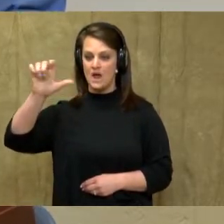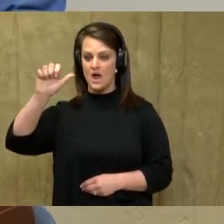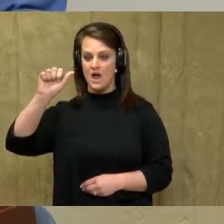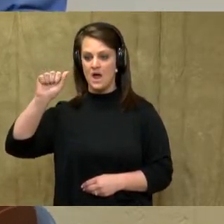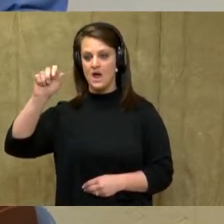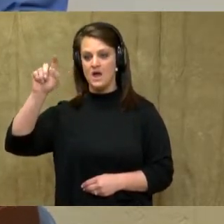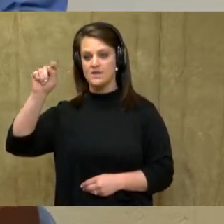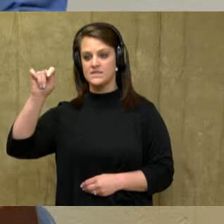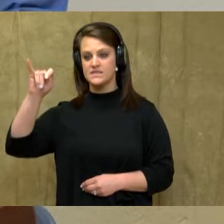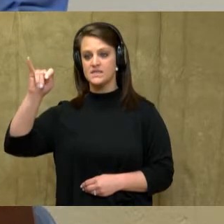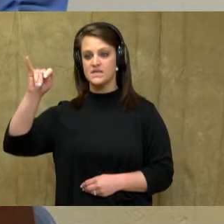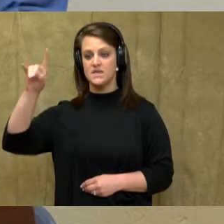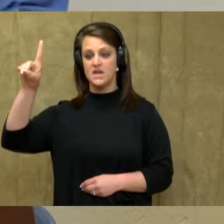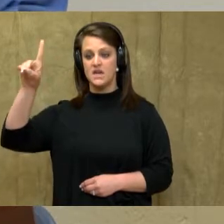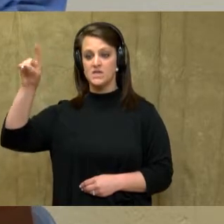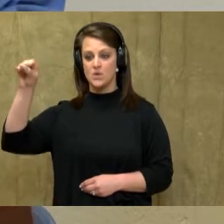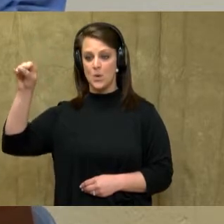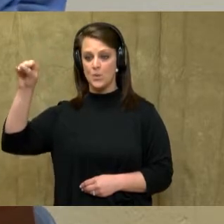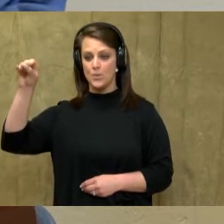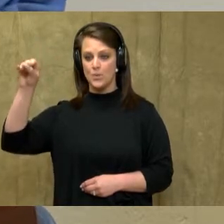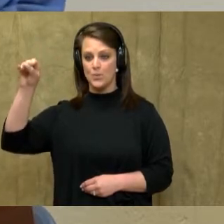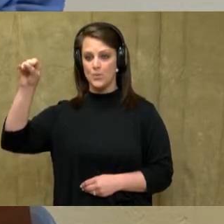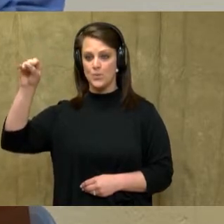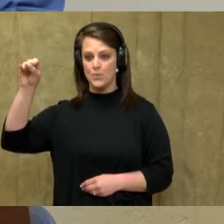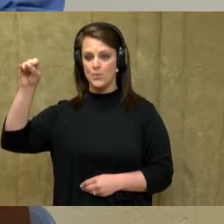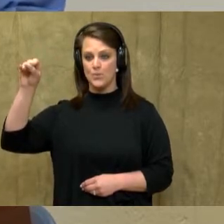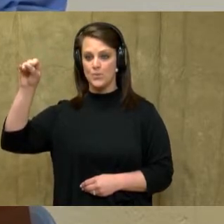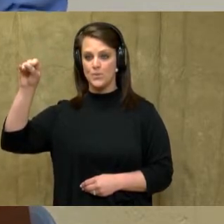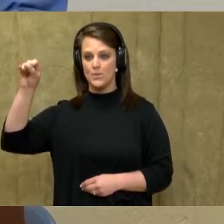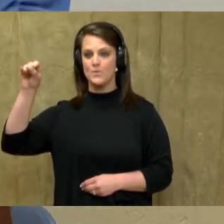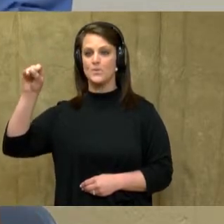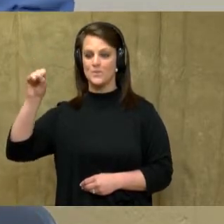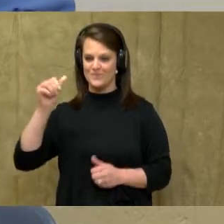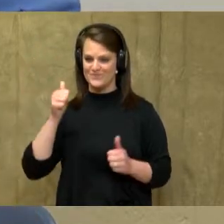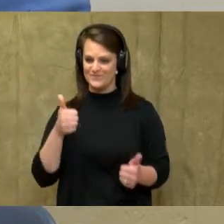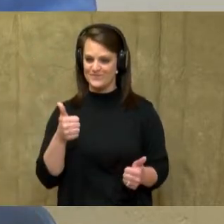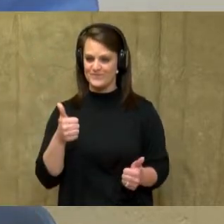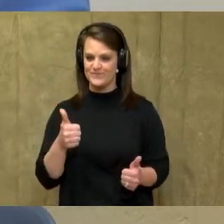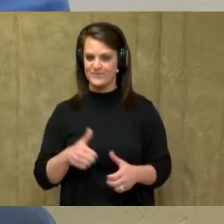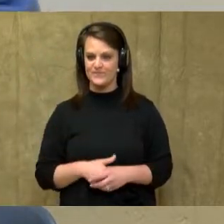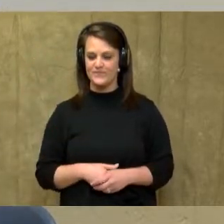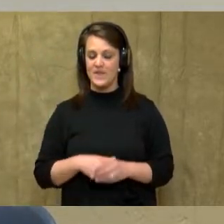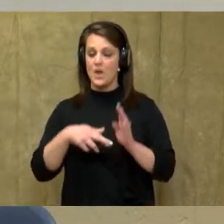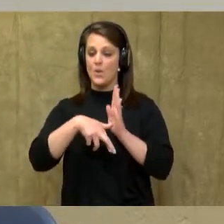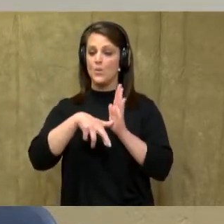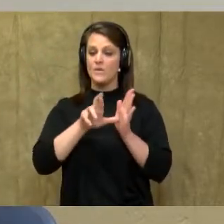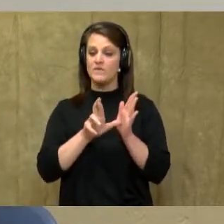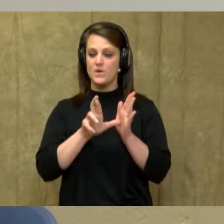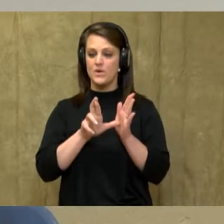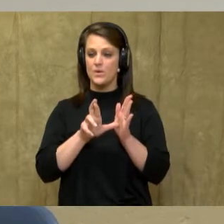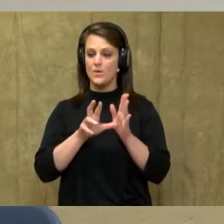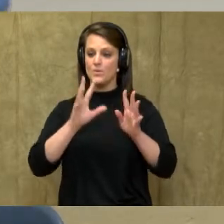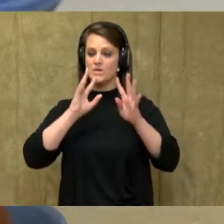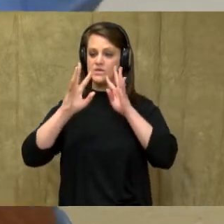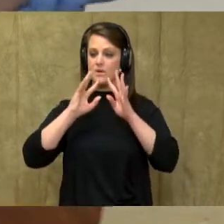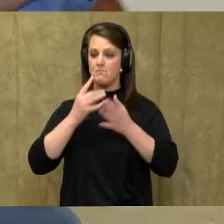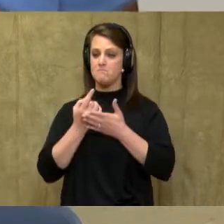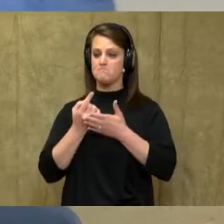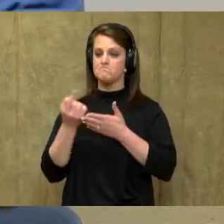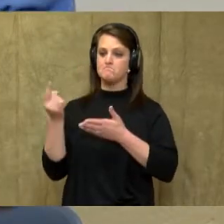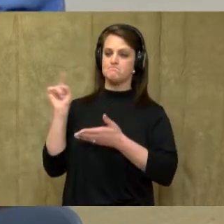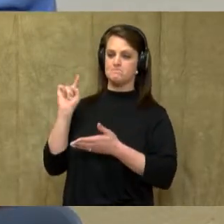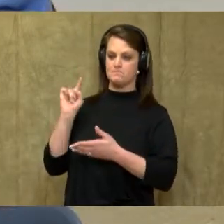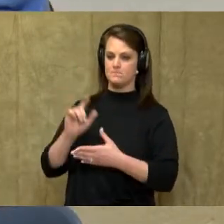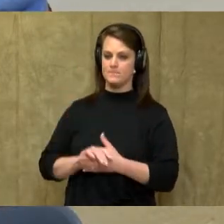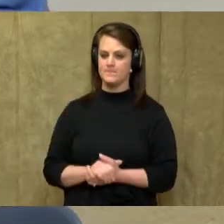sol, la, ti, do. All right, let's review what we talked about